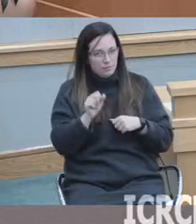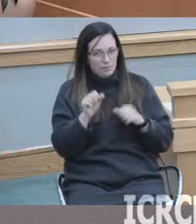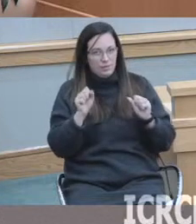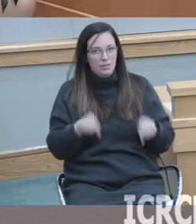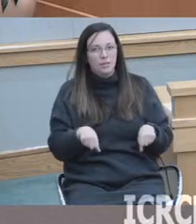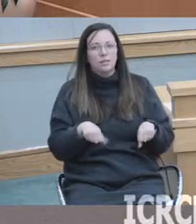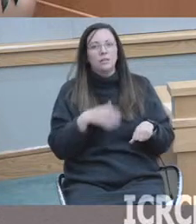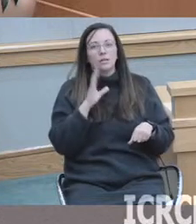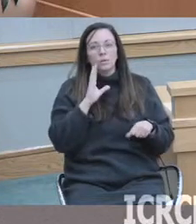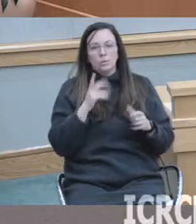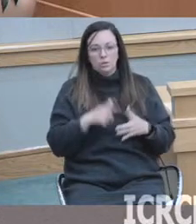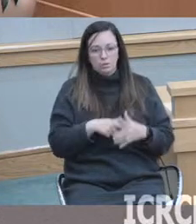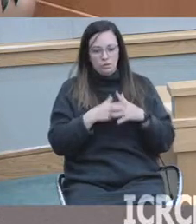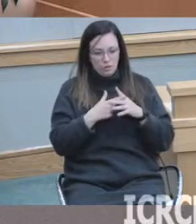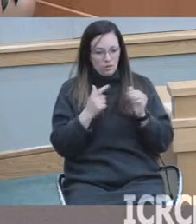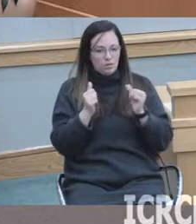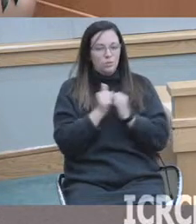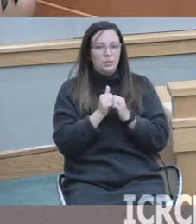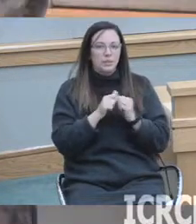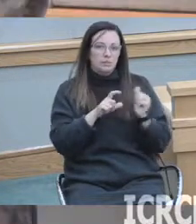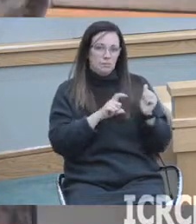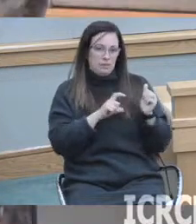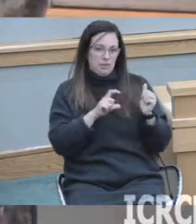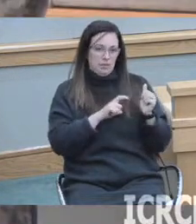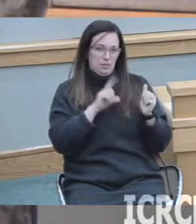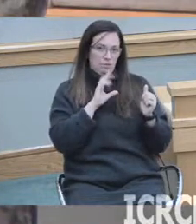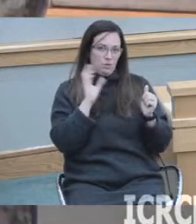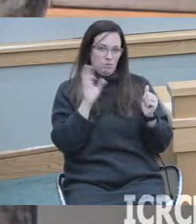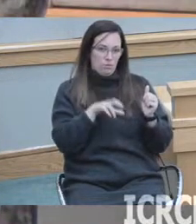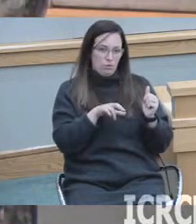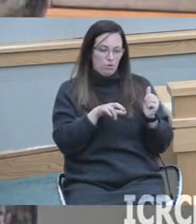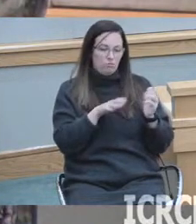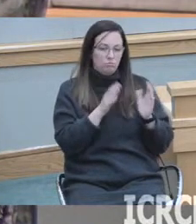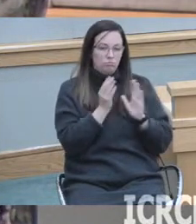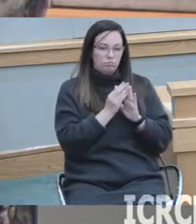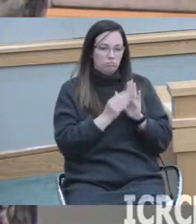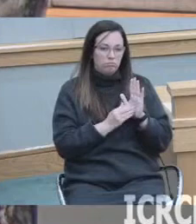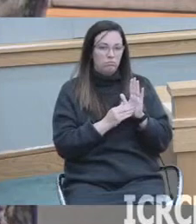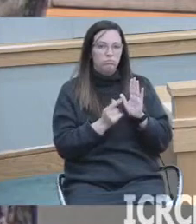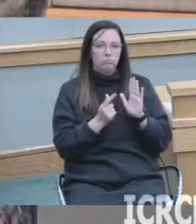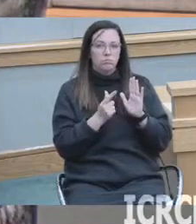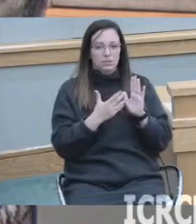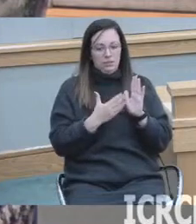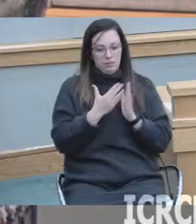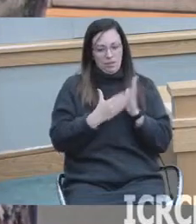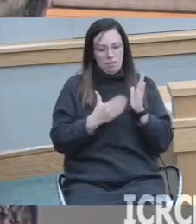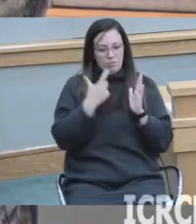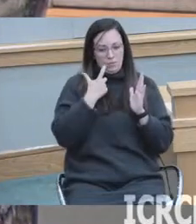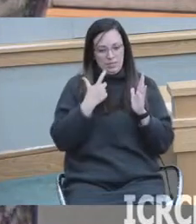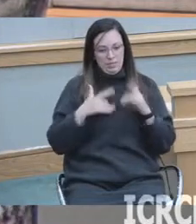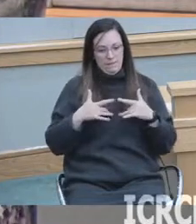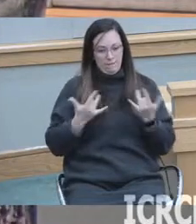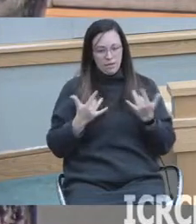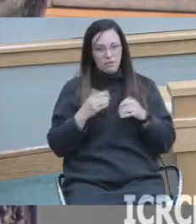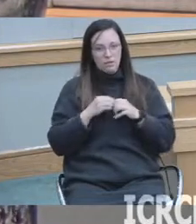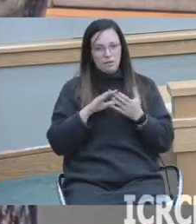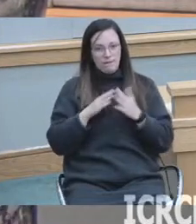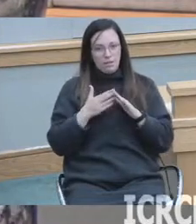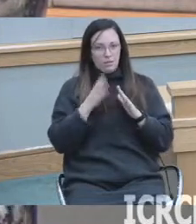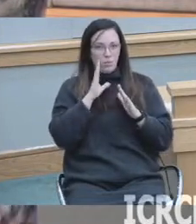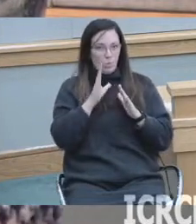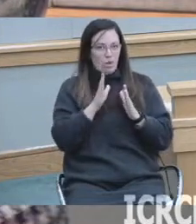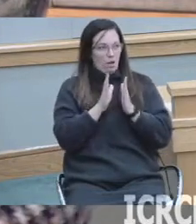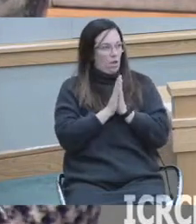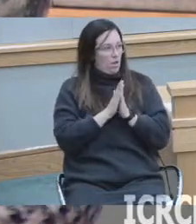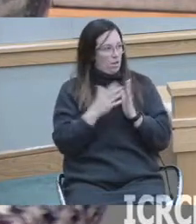to start out with the police report. And given some events recently in the village, I'm going to ask the chief to speak